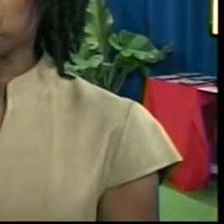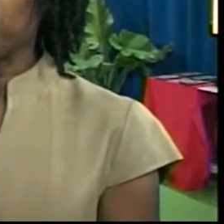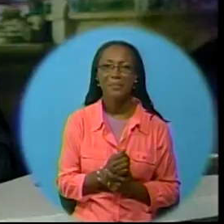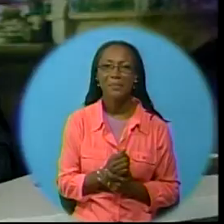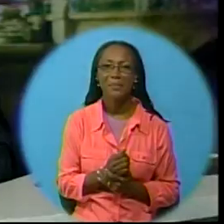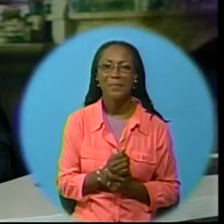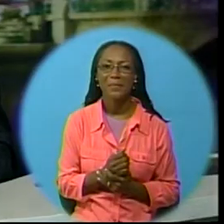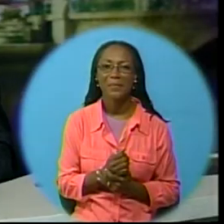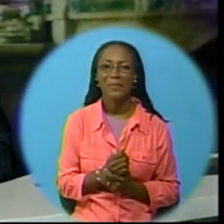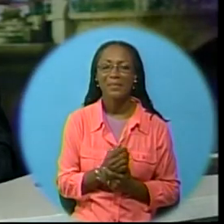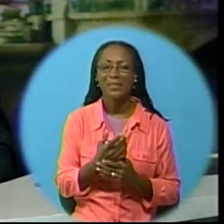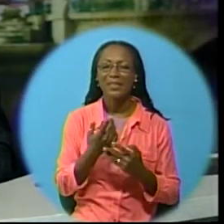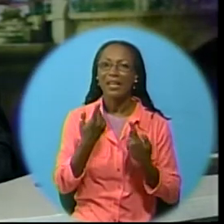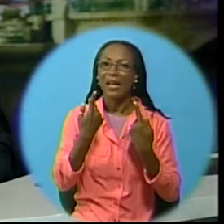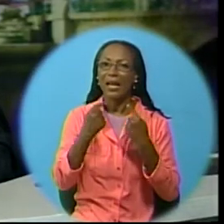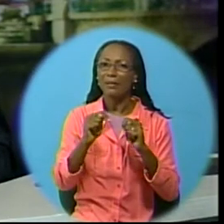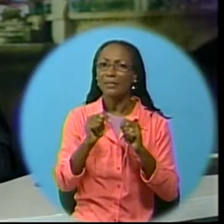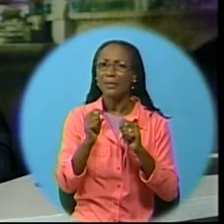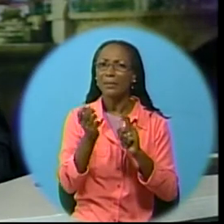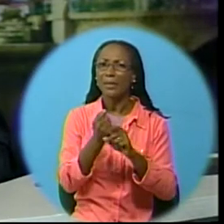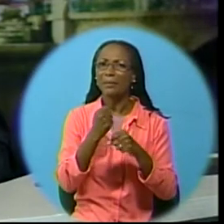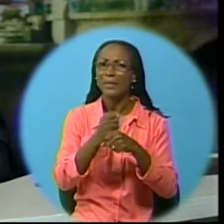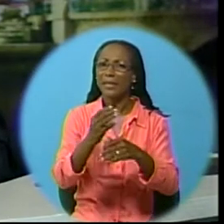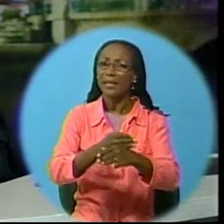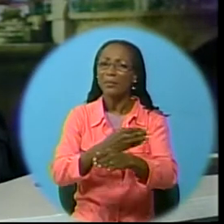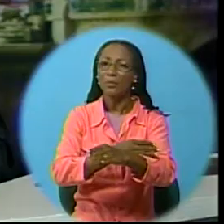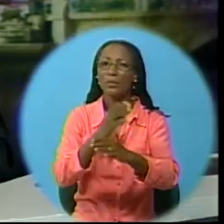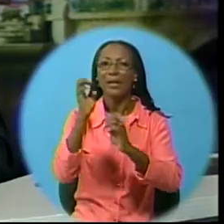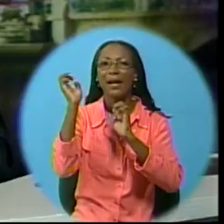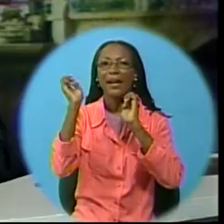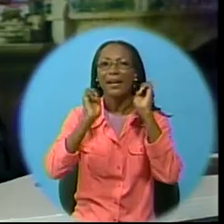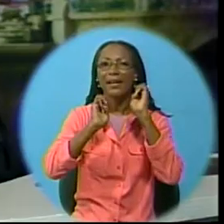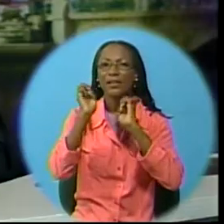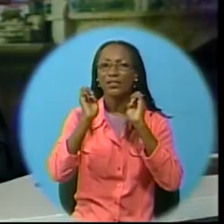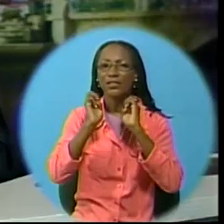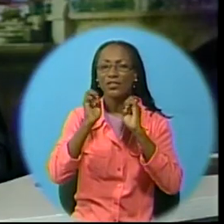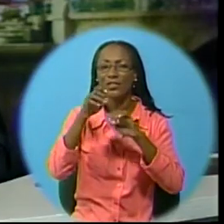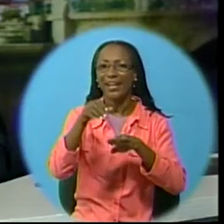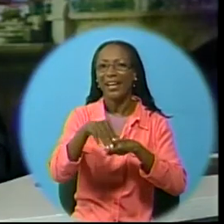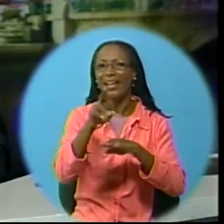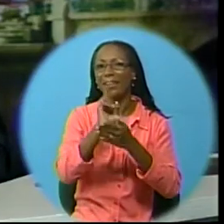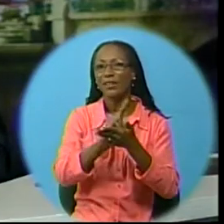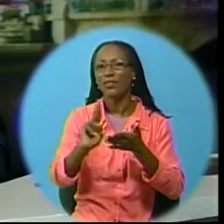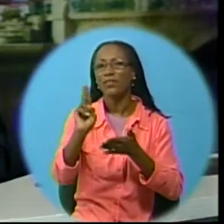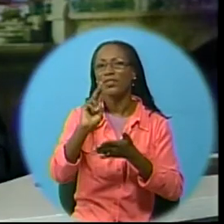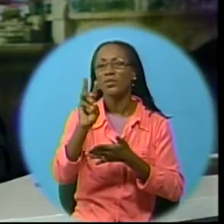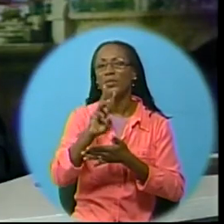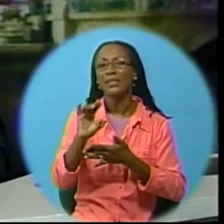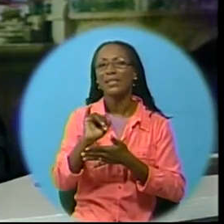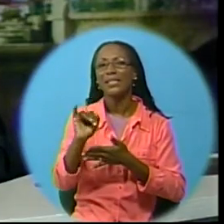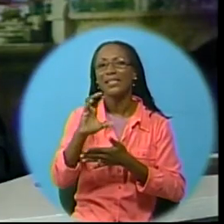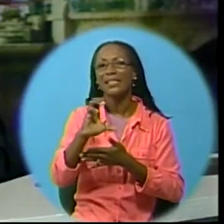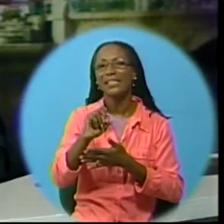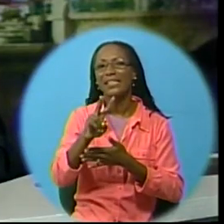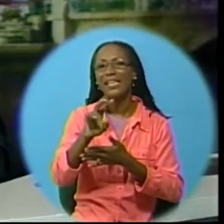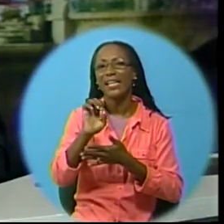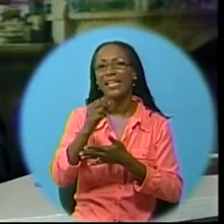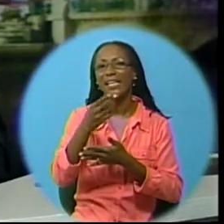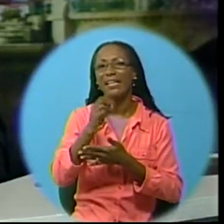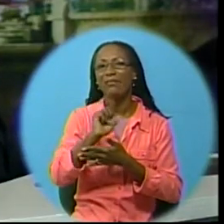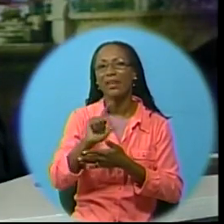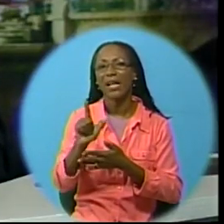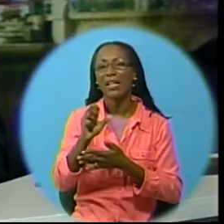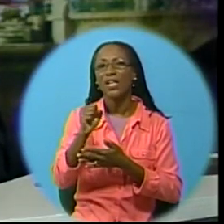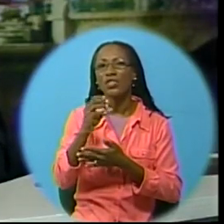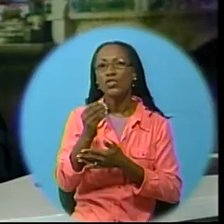evening. Efforts are being made to improve energy efficiency at the University of the West Indies Cayfield campus. And so the